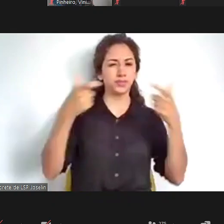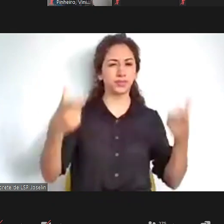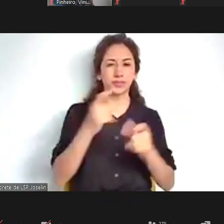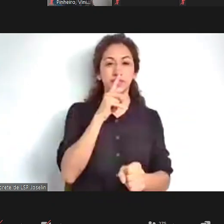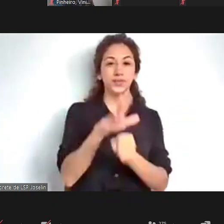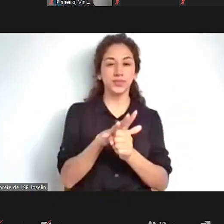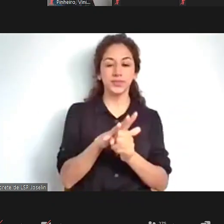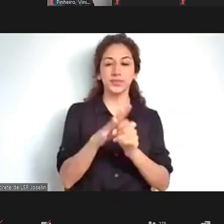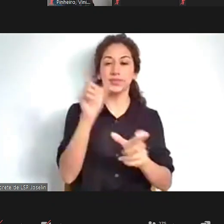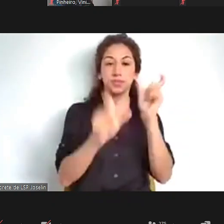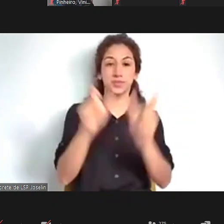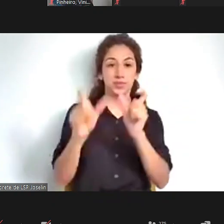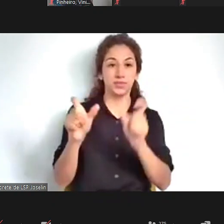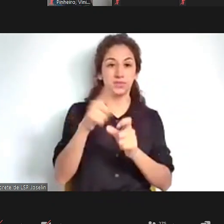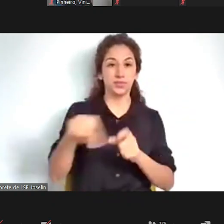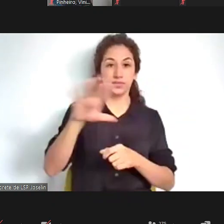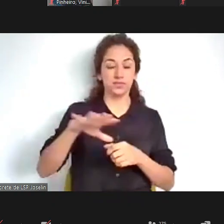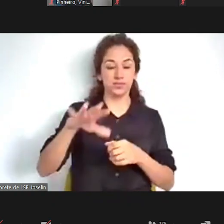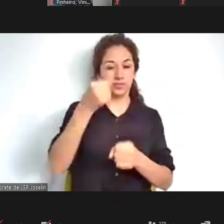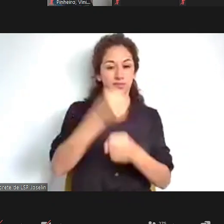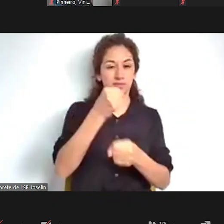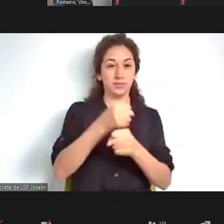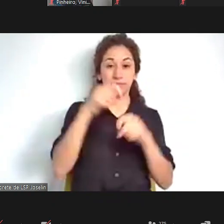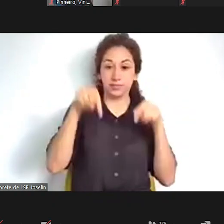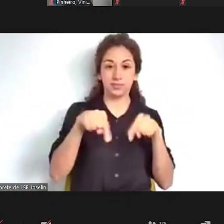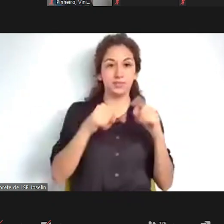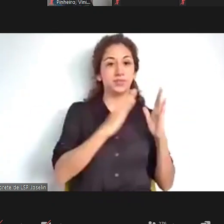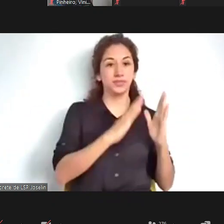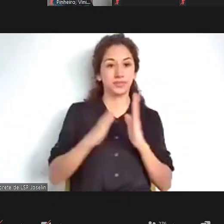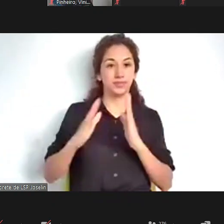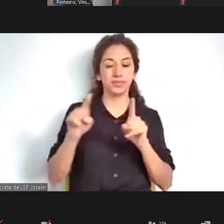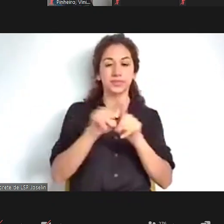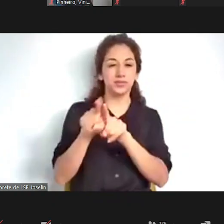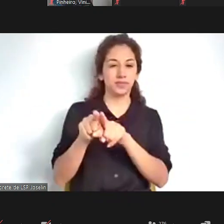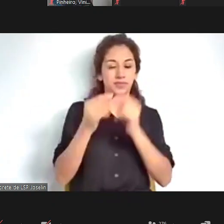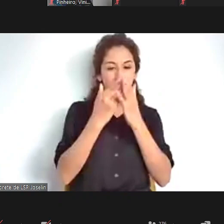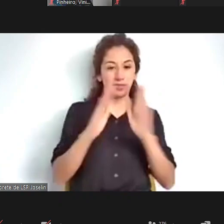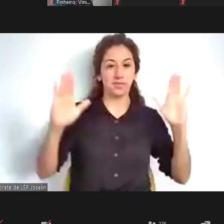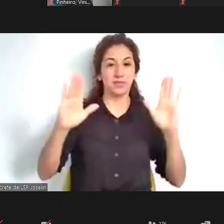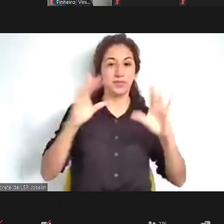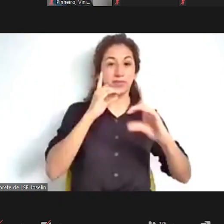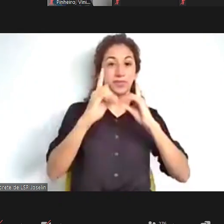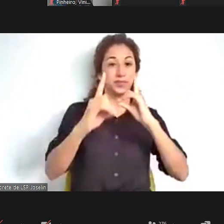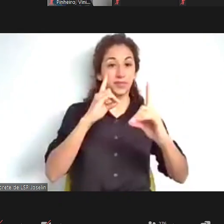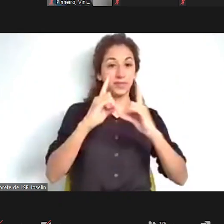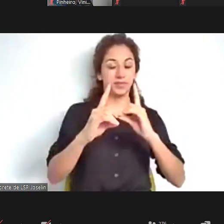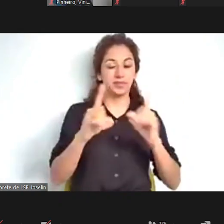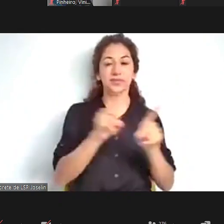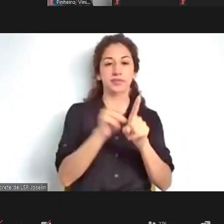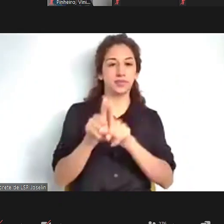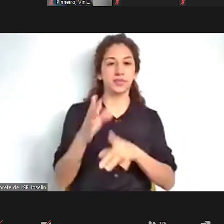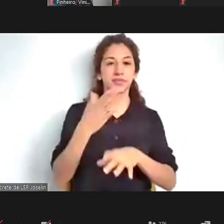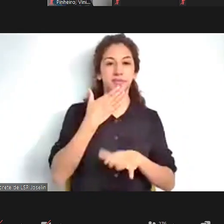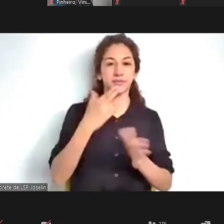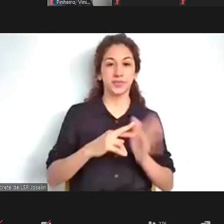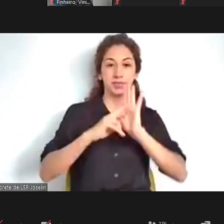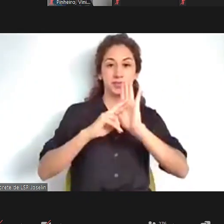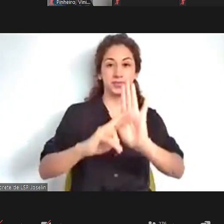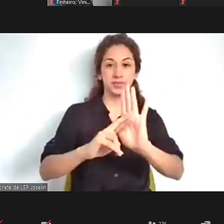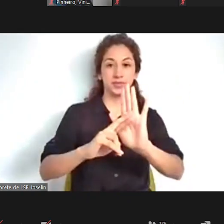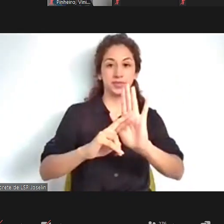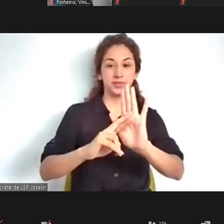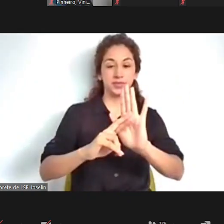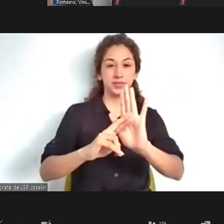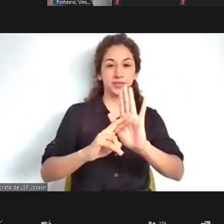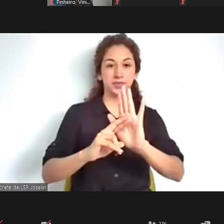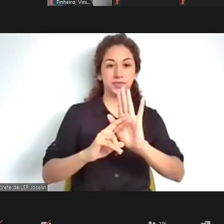stop i cannot stop mentioning all the commitment of the agents and its upness for dialogue